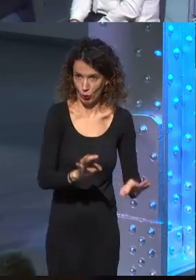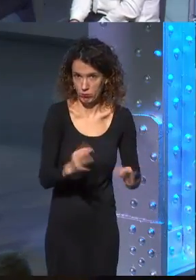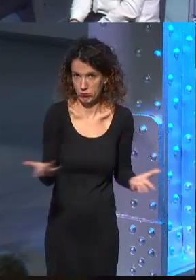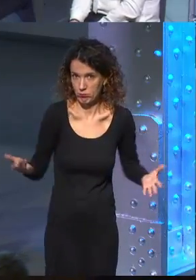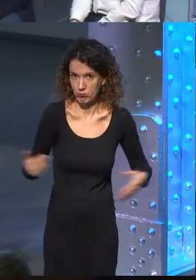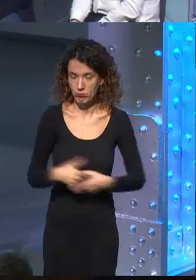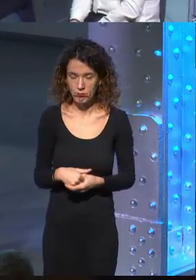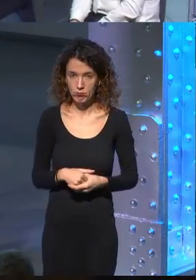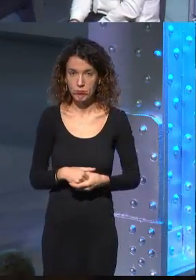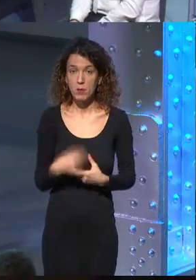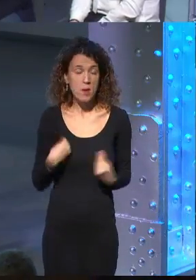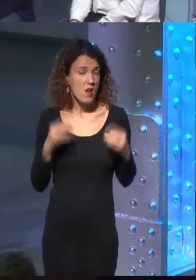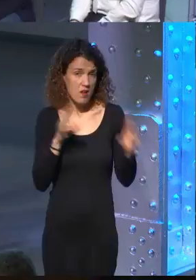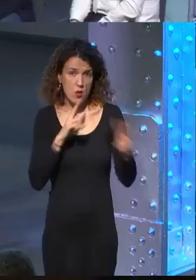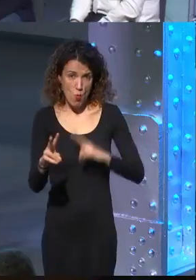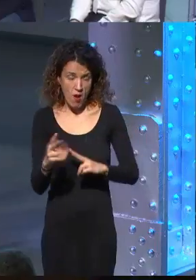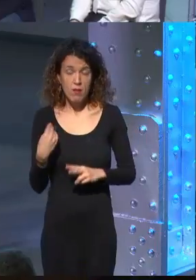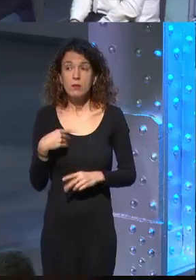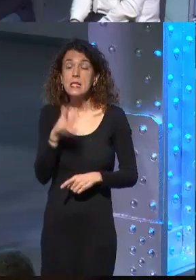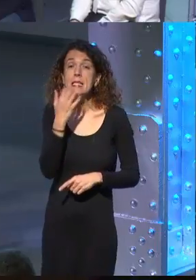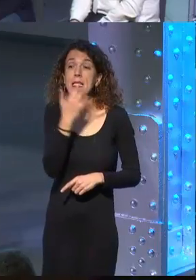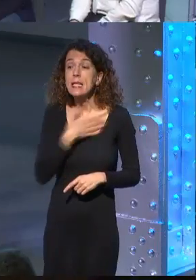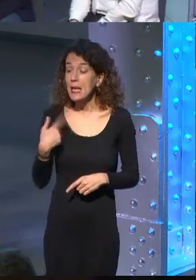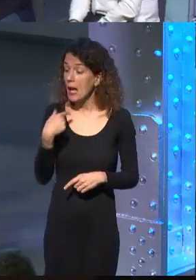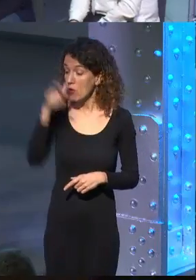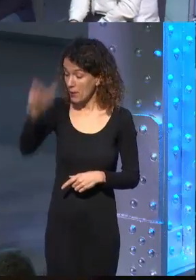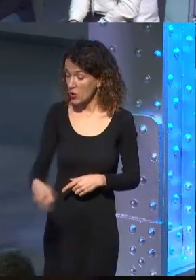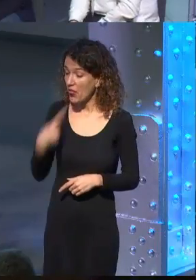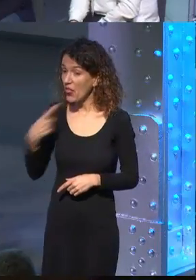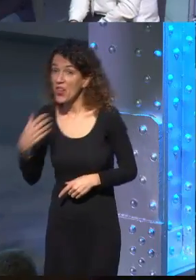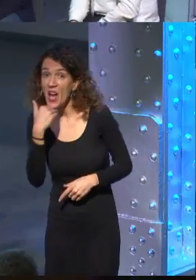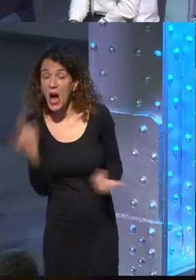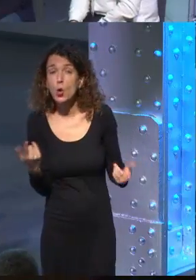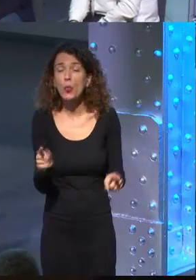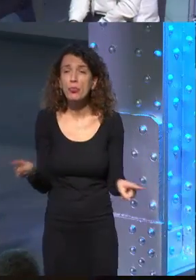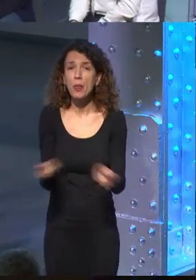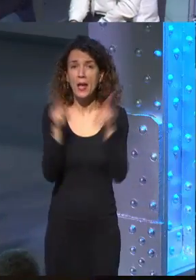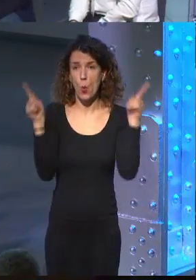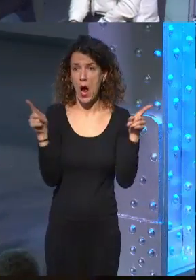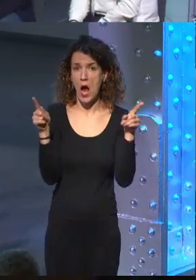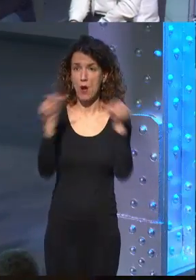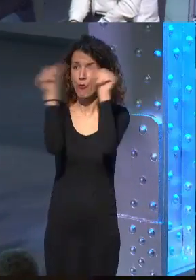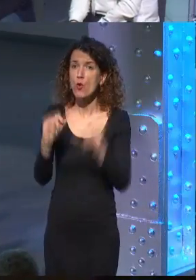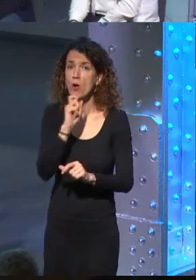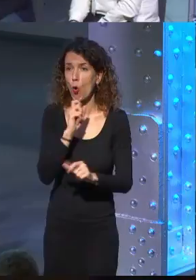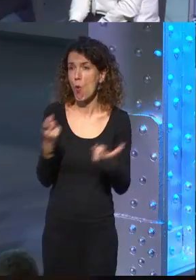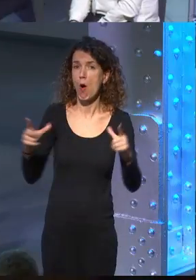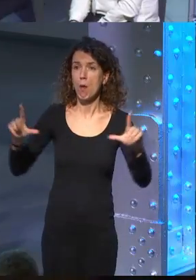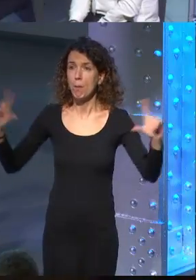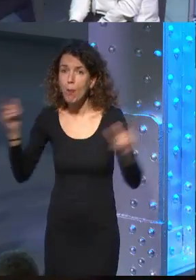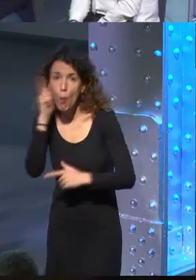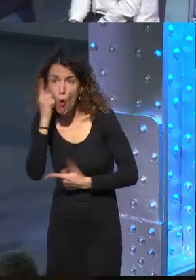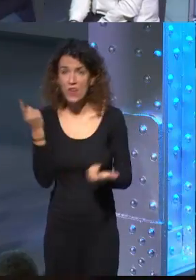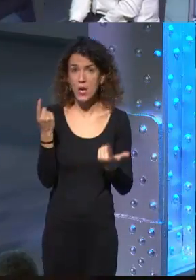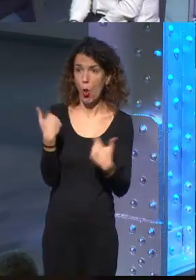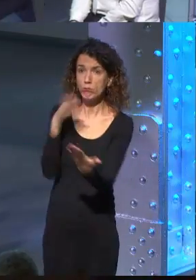person, I would do it face to face. That's it. Yeah, exactly the same. I mean, if you want to say something, you don't